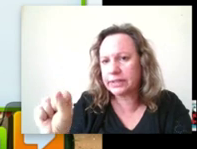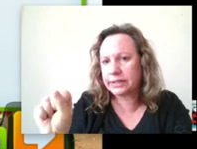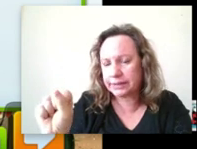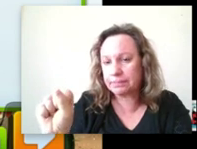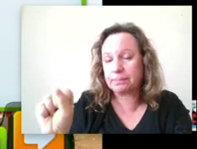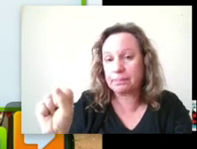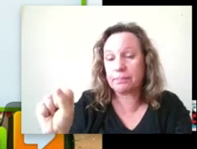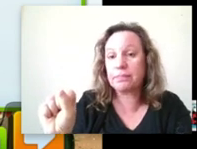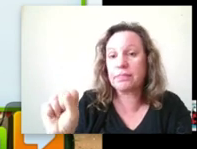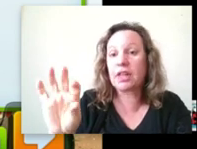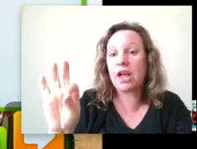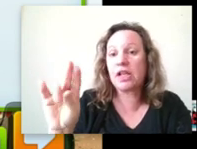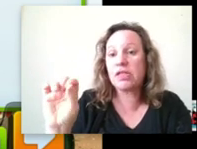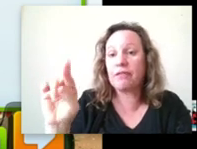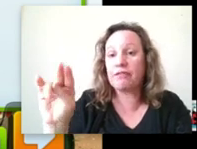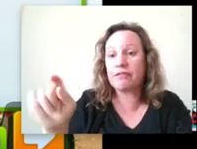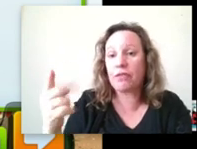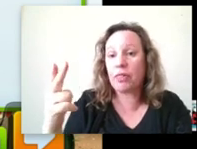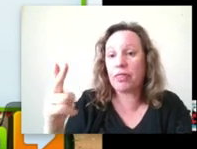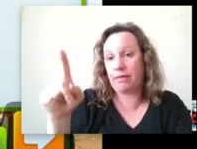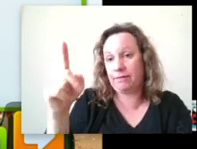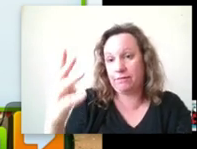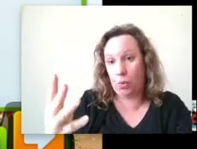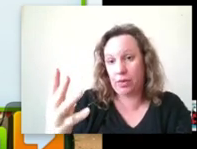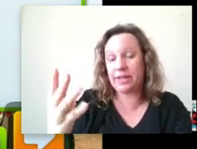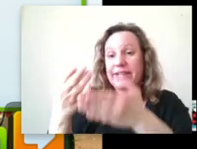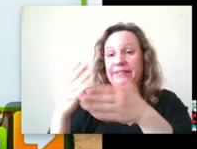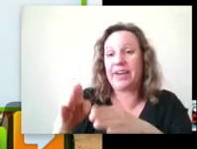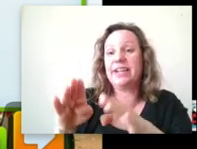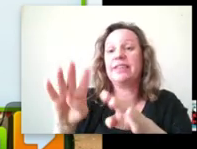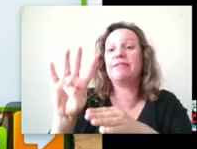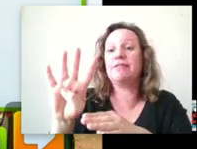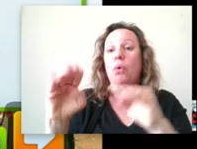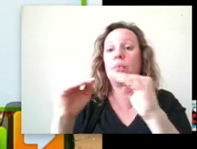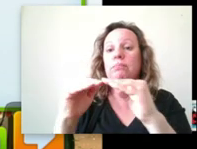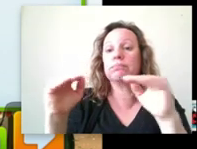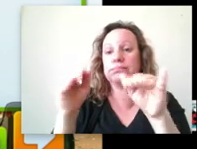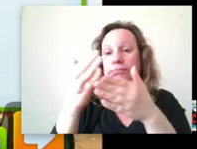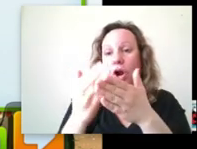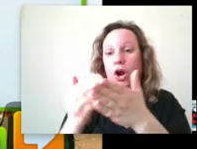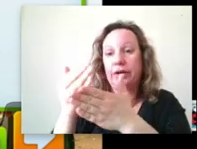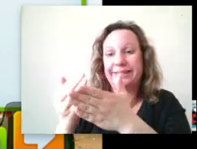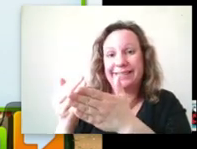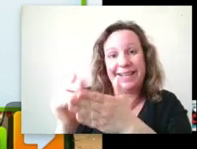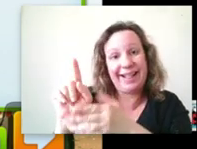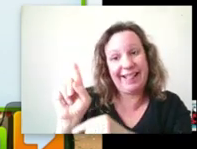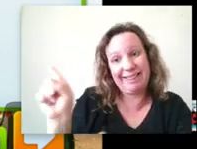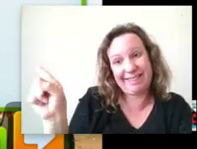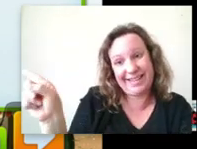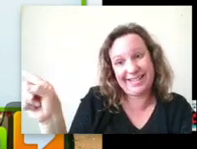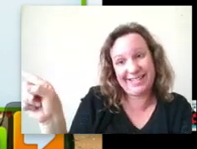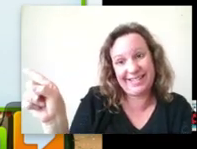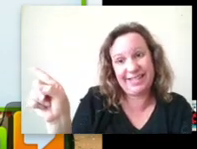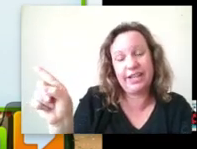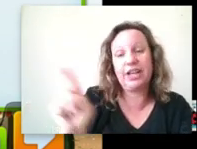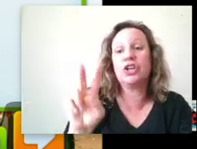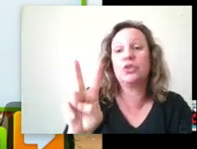The 4th inch markings on a ruler divide each inch into 4 equal parts. This point on the ruler is